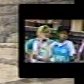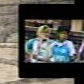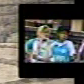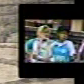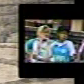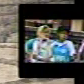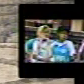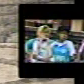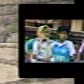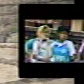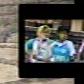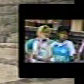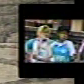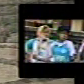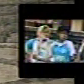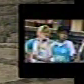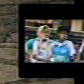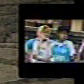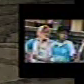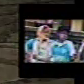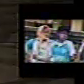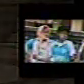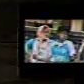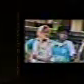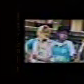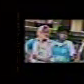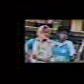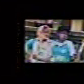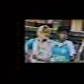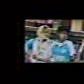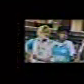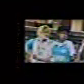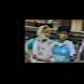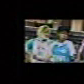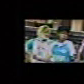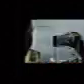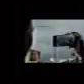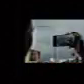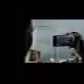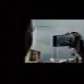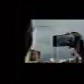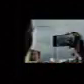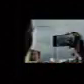1 Samuel chapter 3, verse 19. And